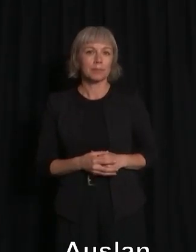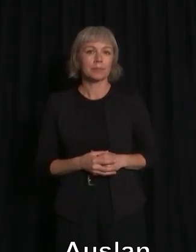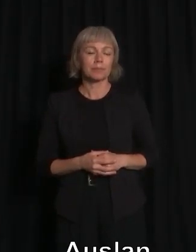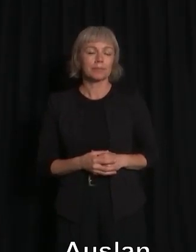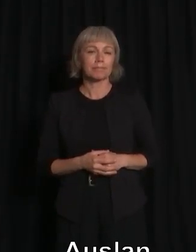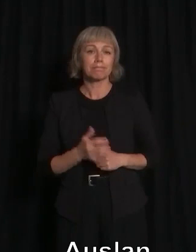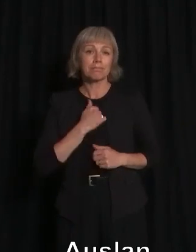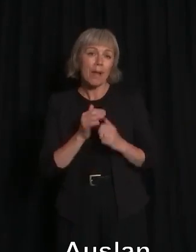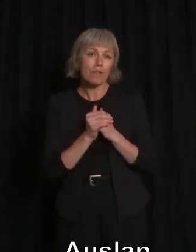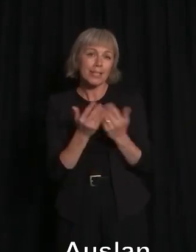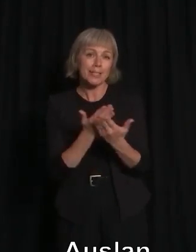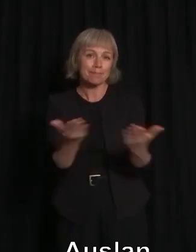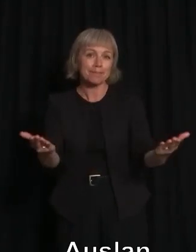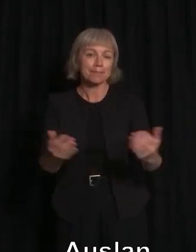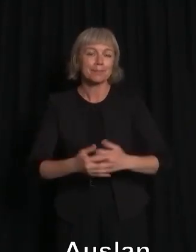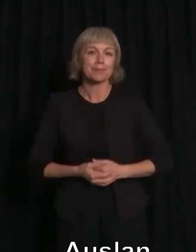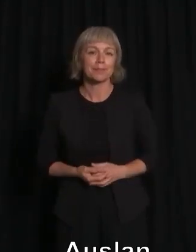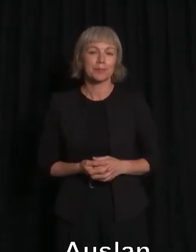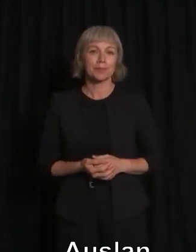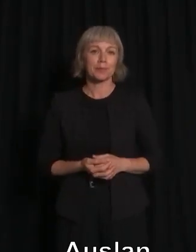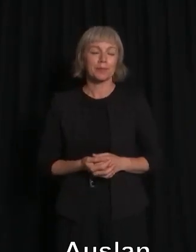Dear friends,